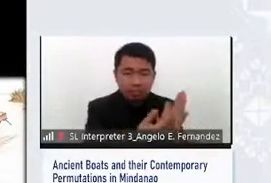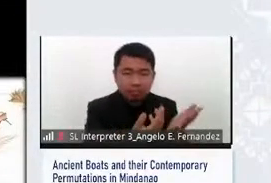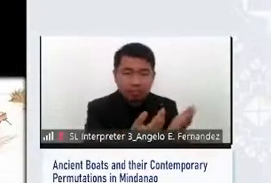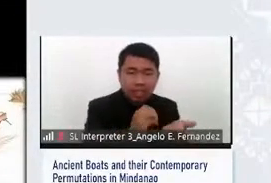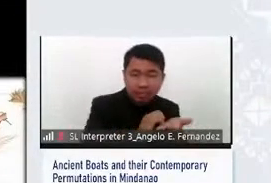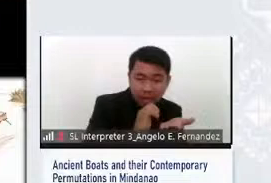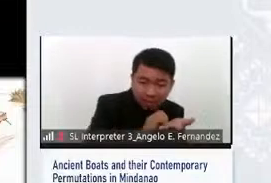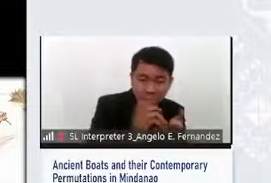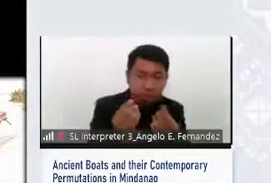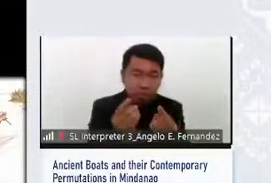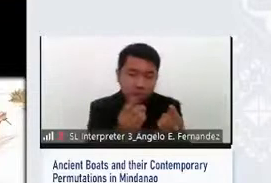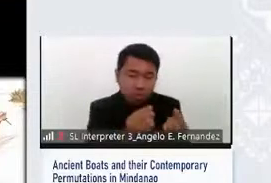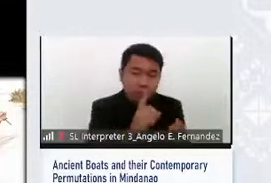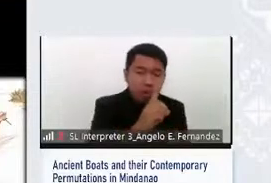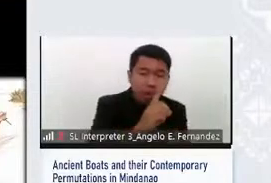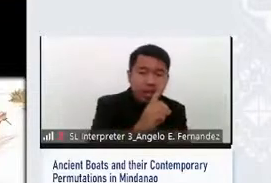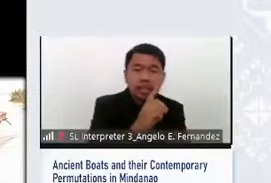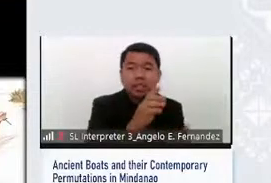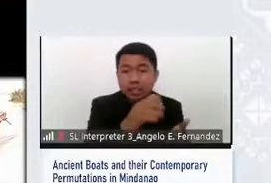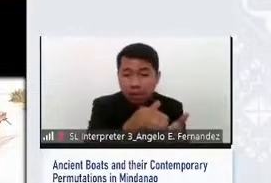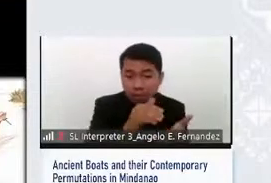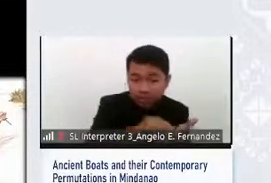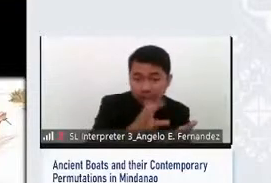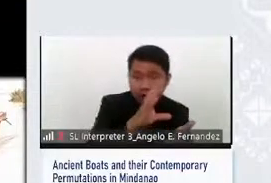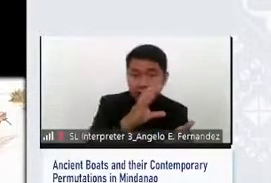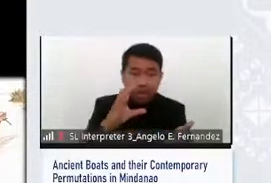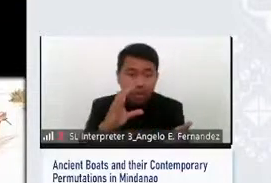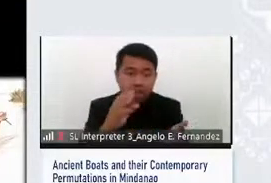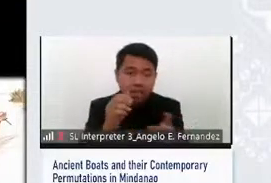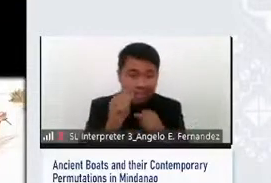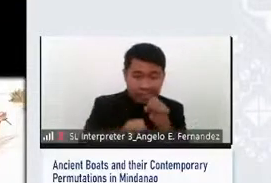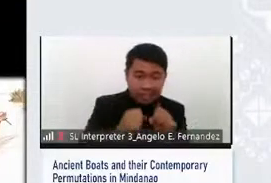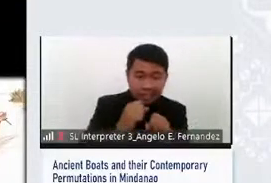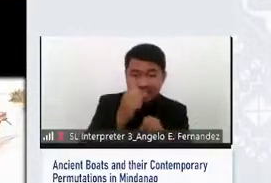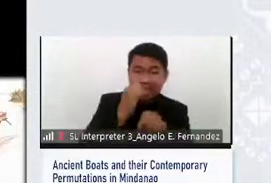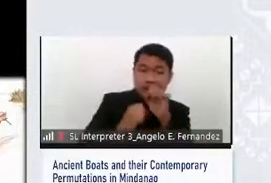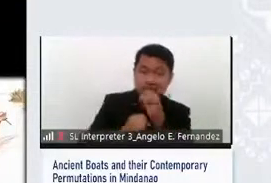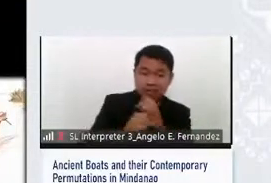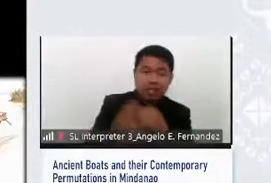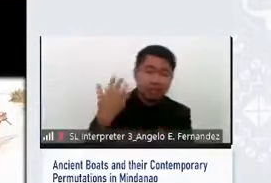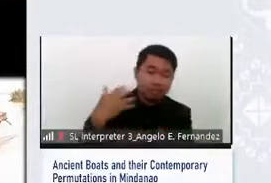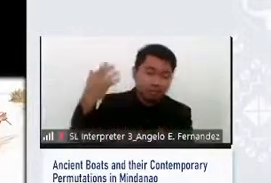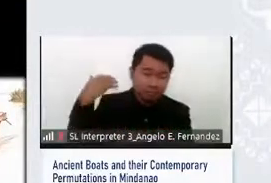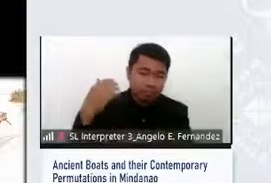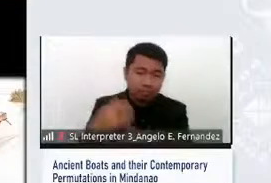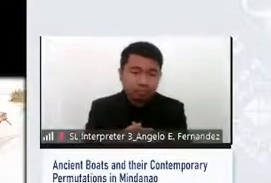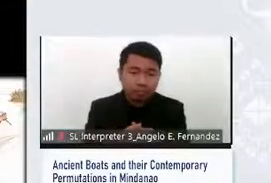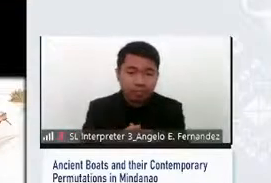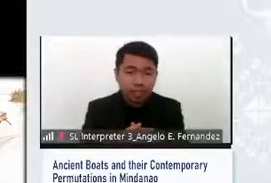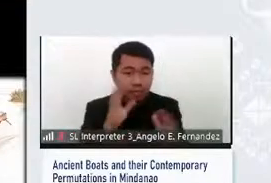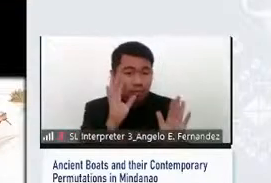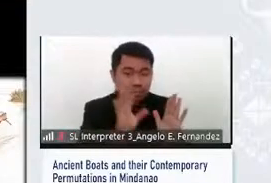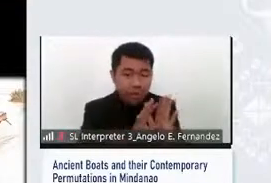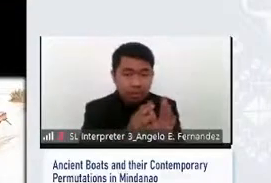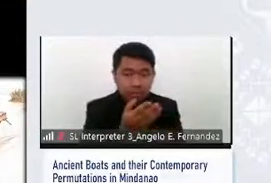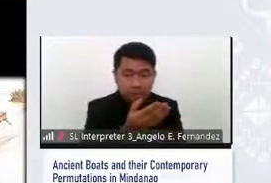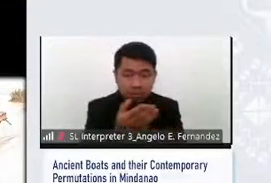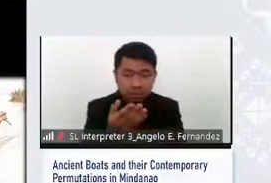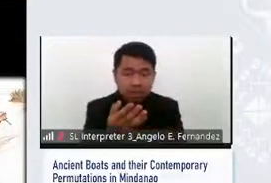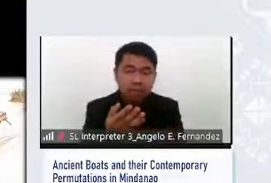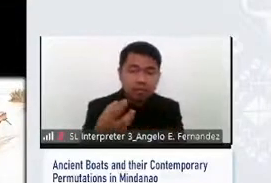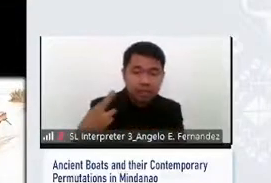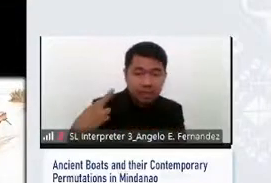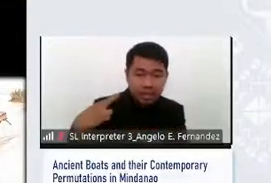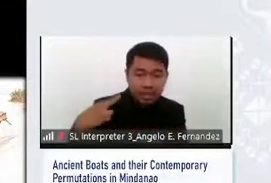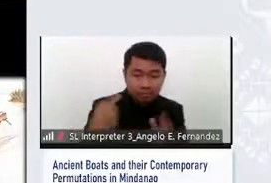least 1,500 years before declining the last century. The picture on your right is an artist's representation of the Butuan